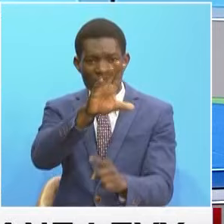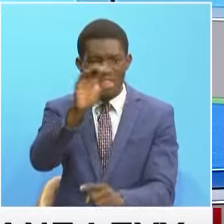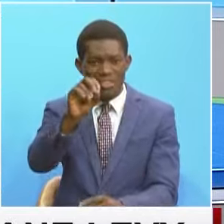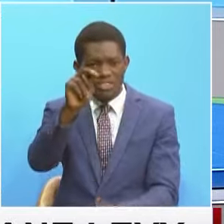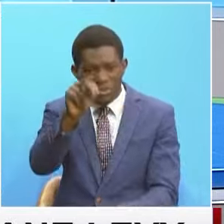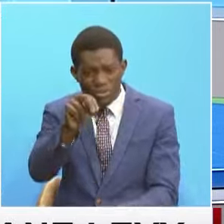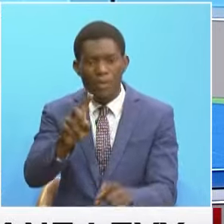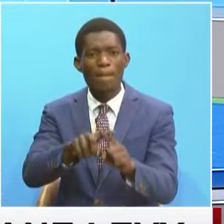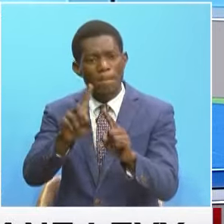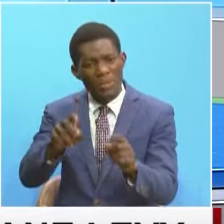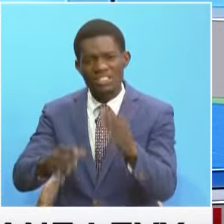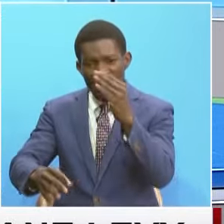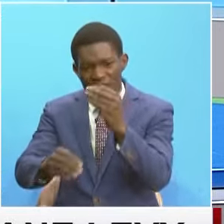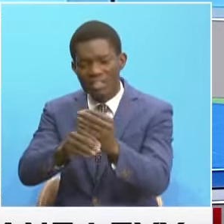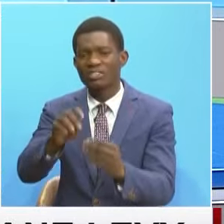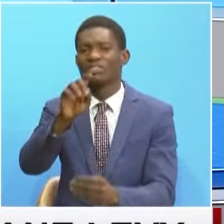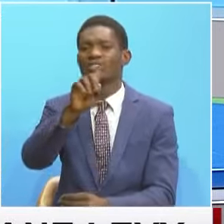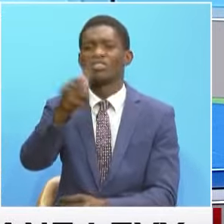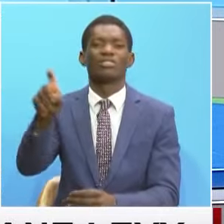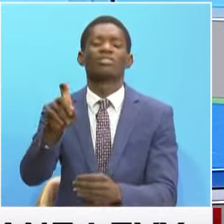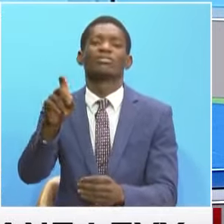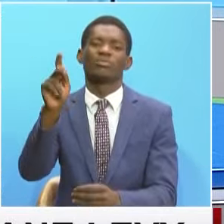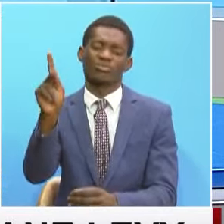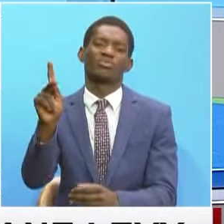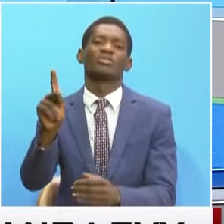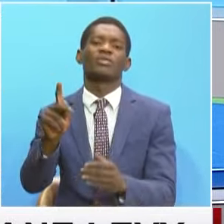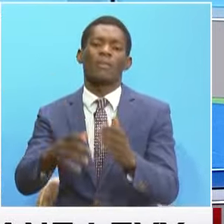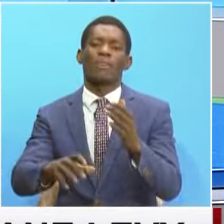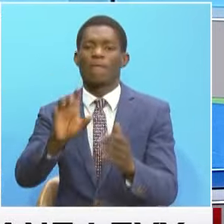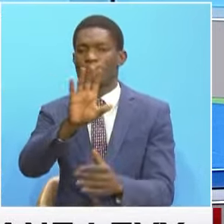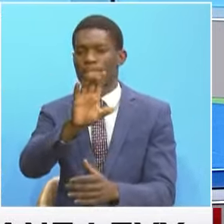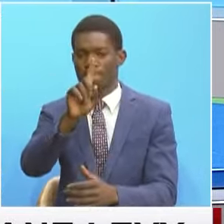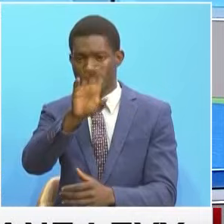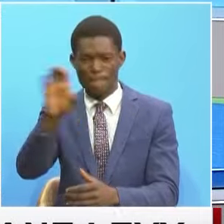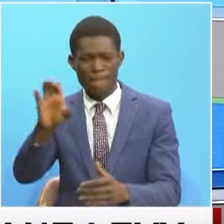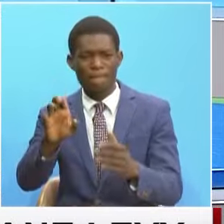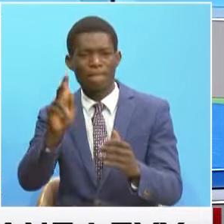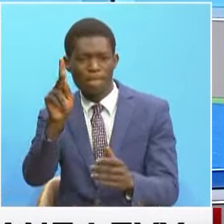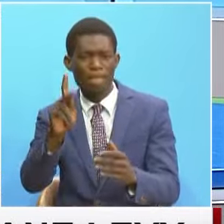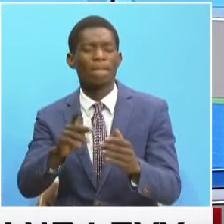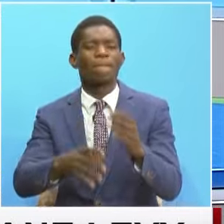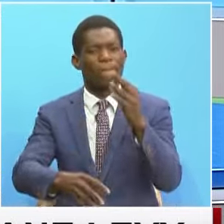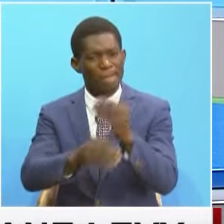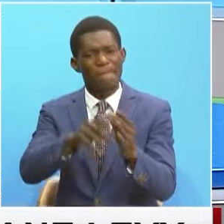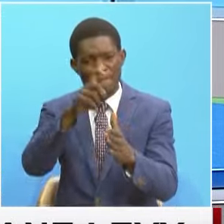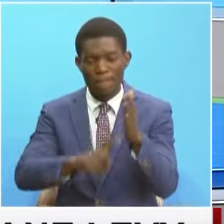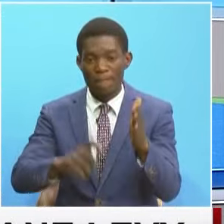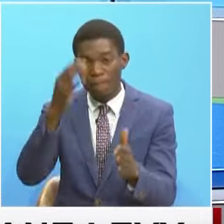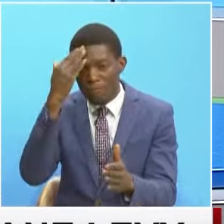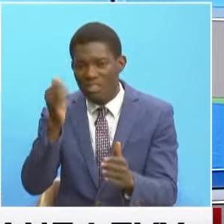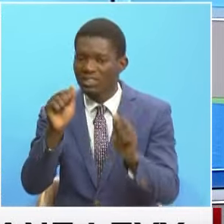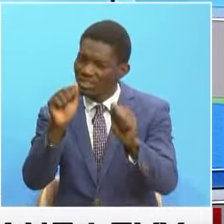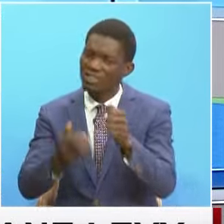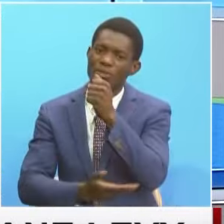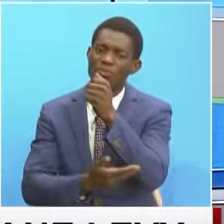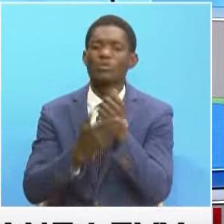enable the local authority increase its levy collection and respond to the demand for enhanced service delivery. However,